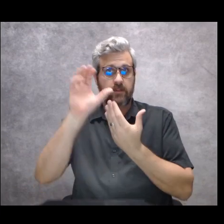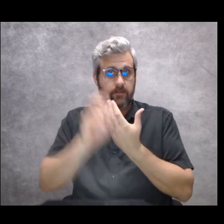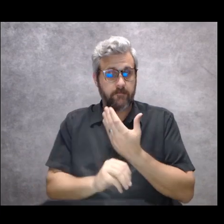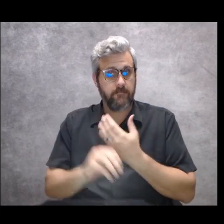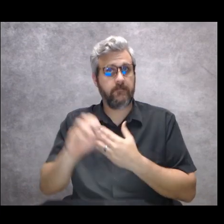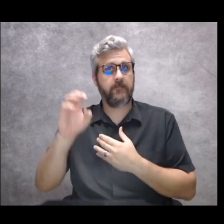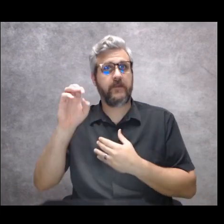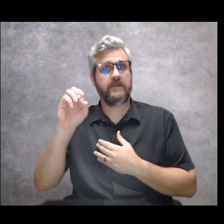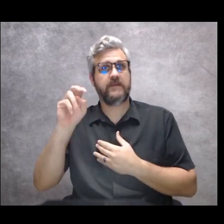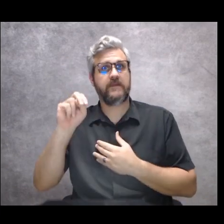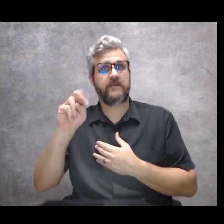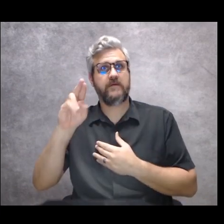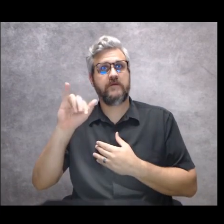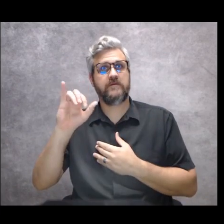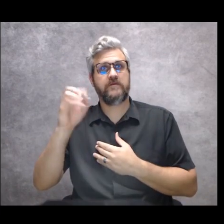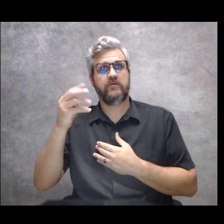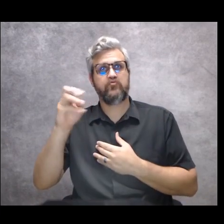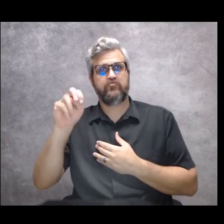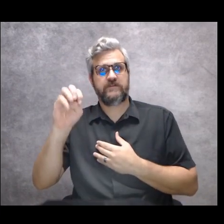opportunities.